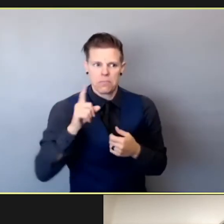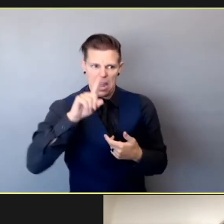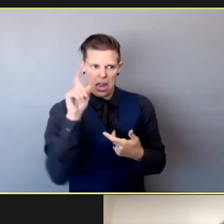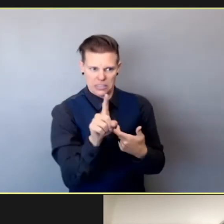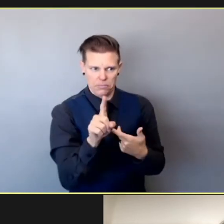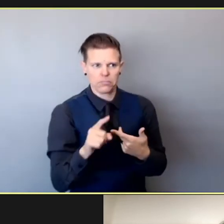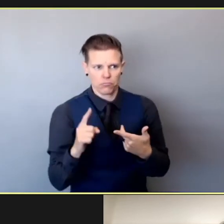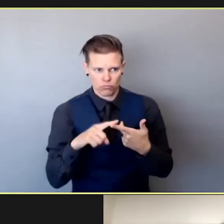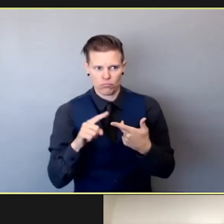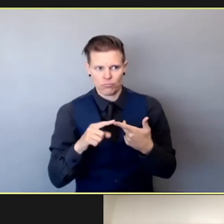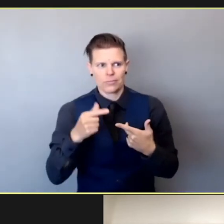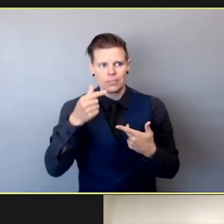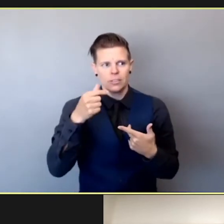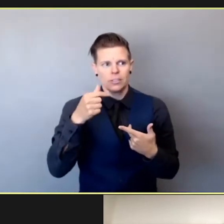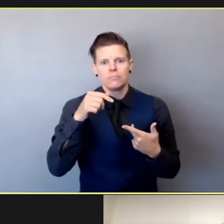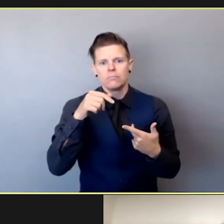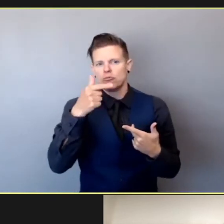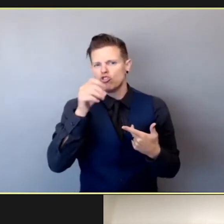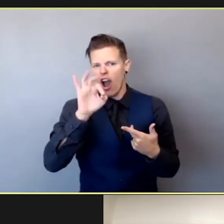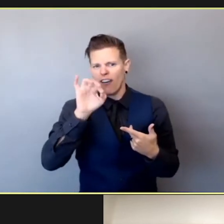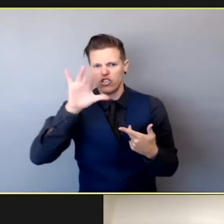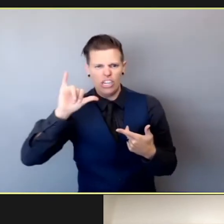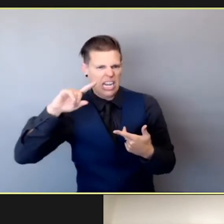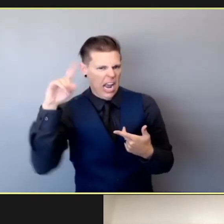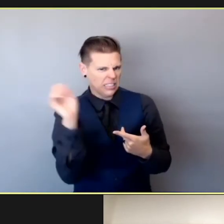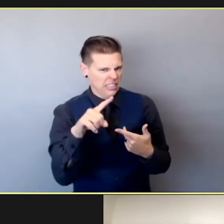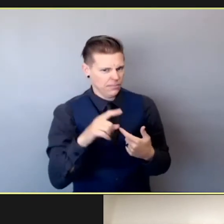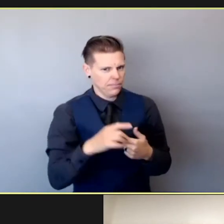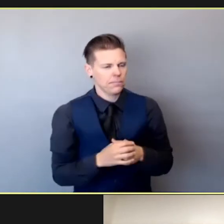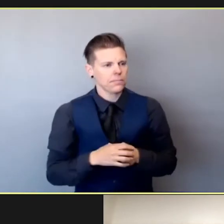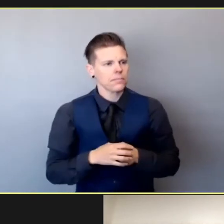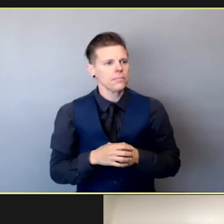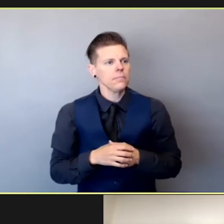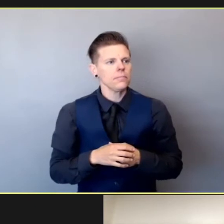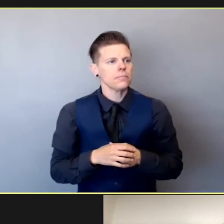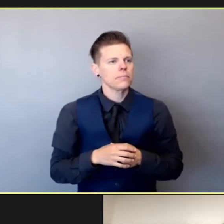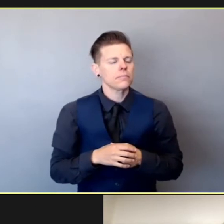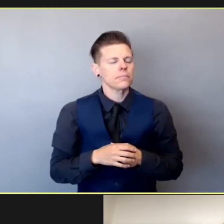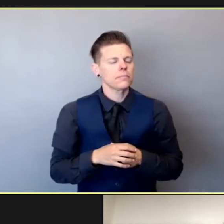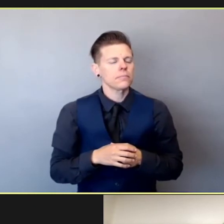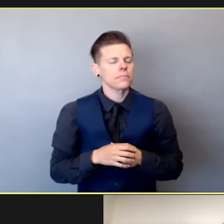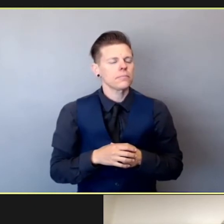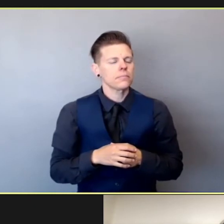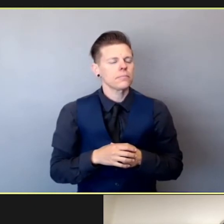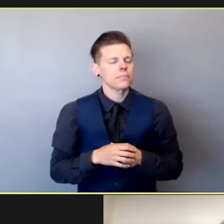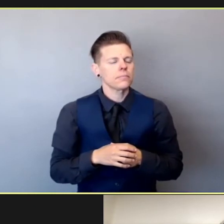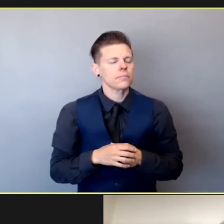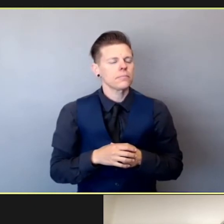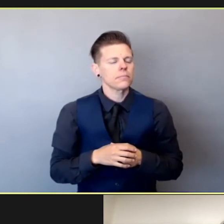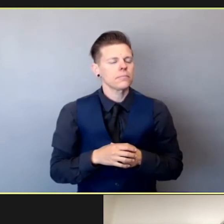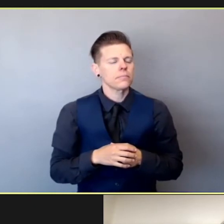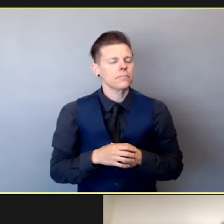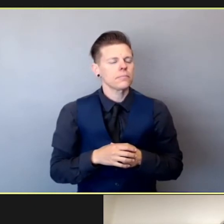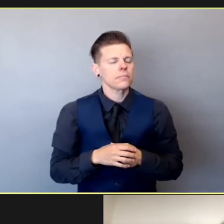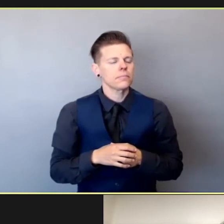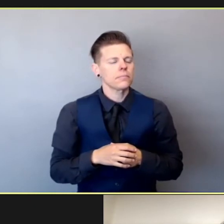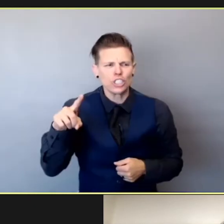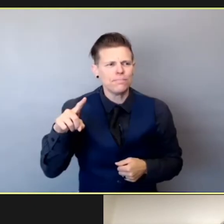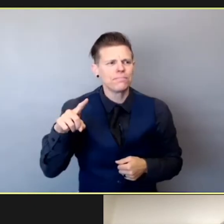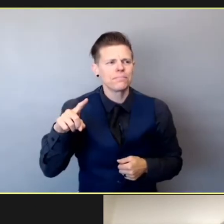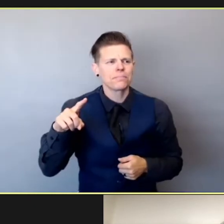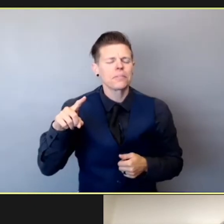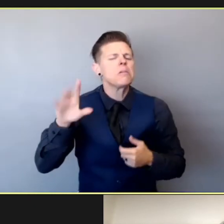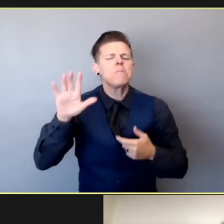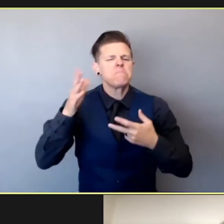are unmuted. Please feel free to ask your question. Yeah, Algernon kind of took my question, but luckily I have a backup. Just wondering, with the increase